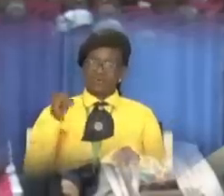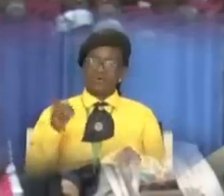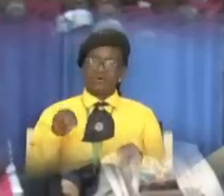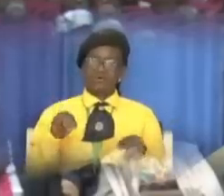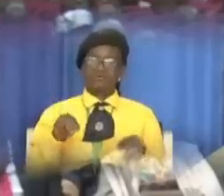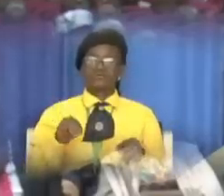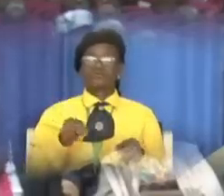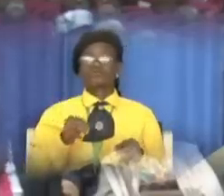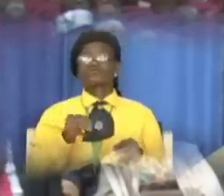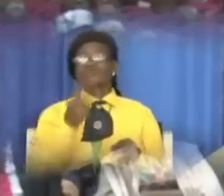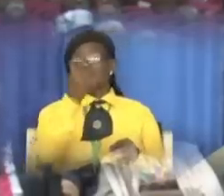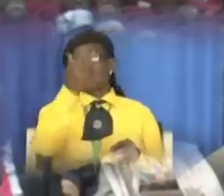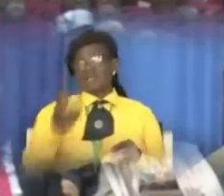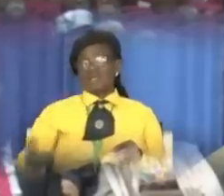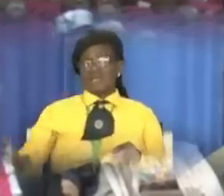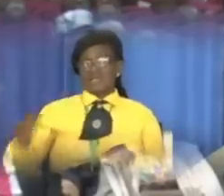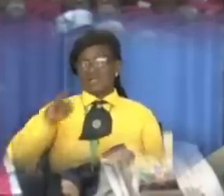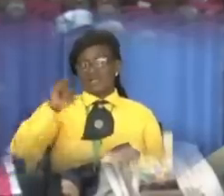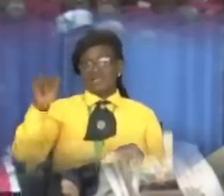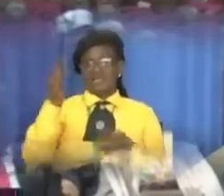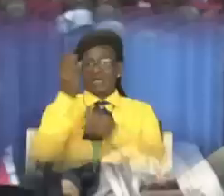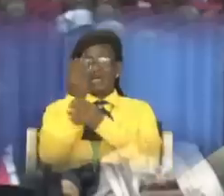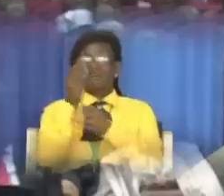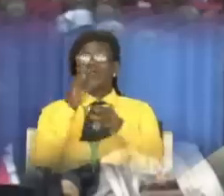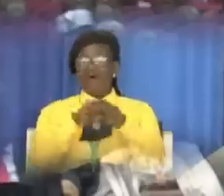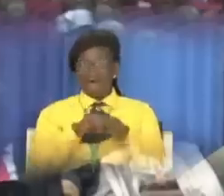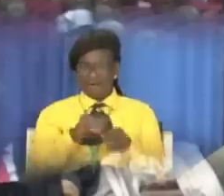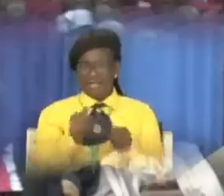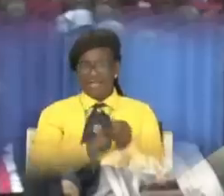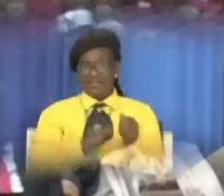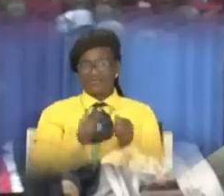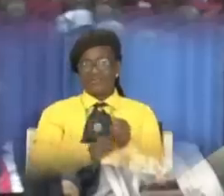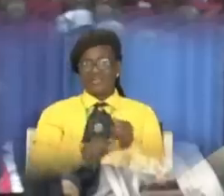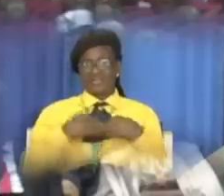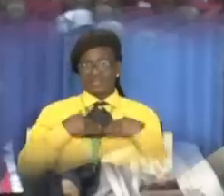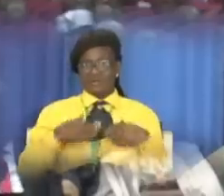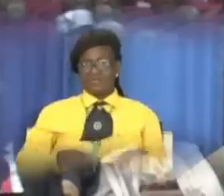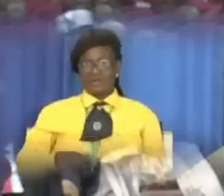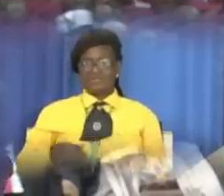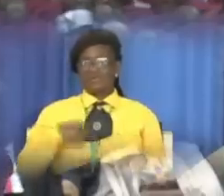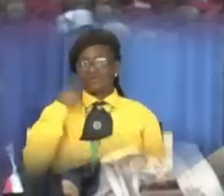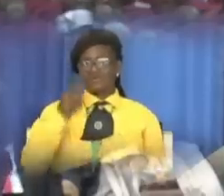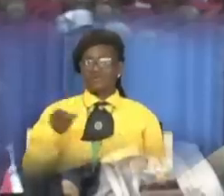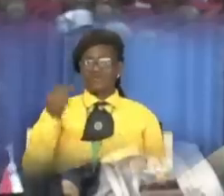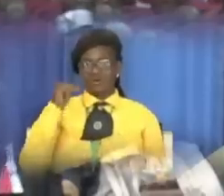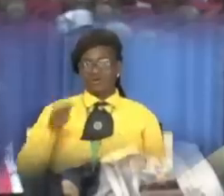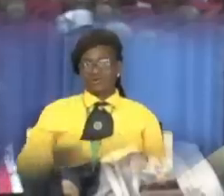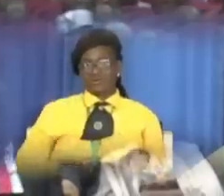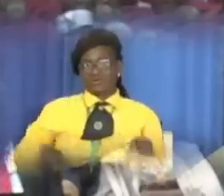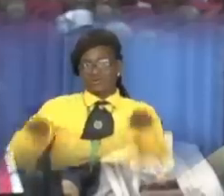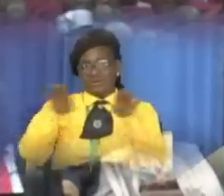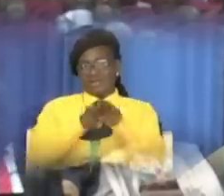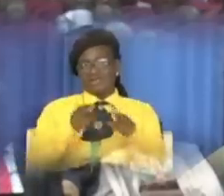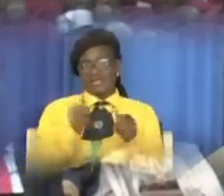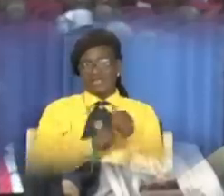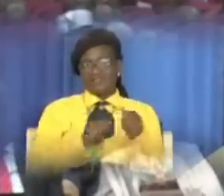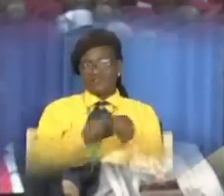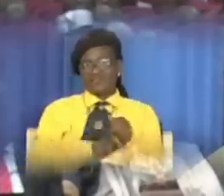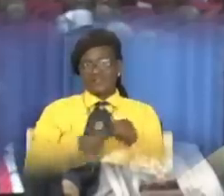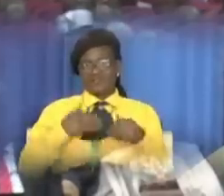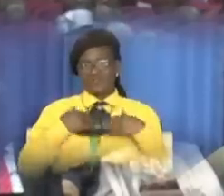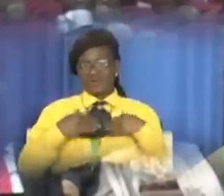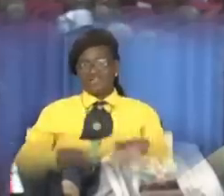days, we lay hands on everybody who is barren, not very many, everyone who is sick, etc.,